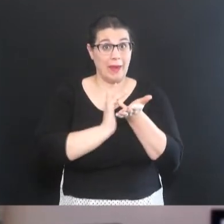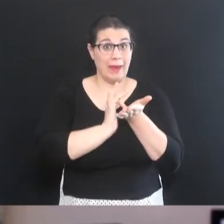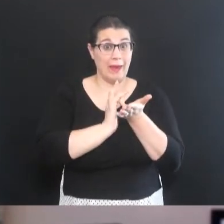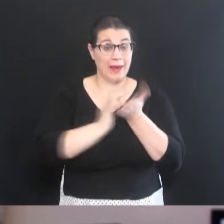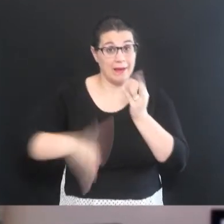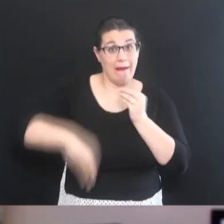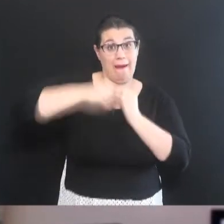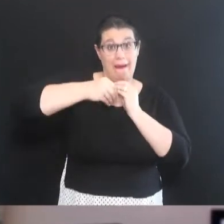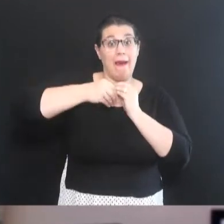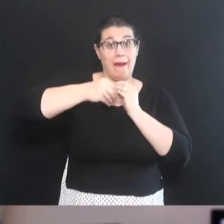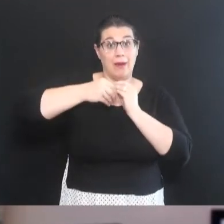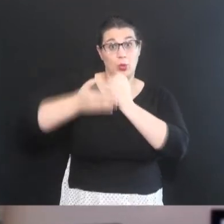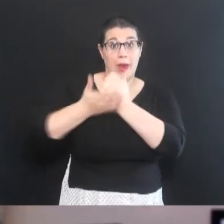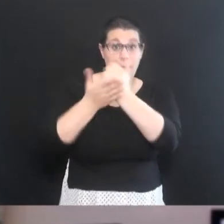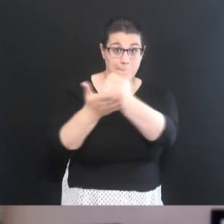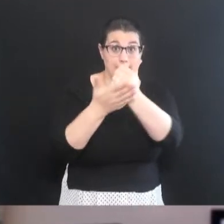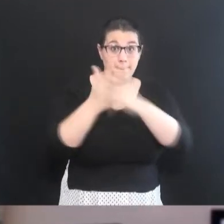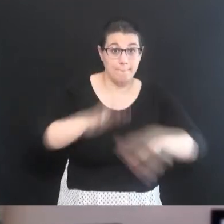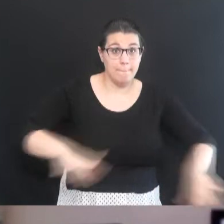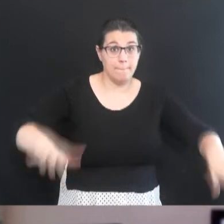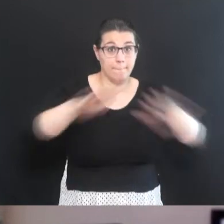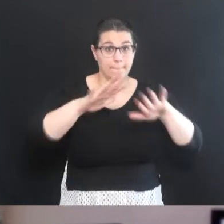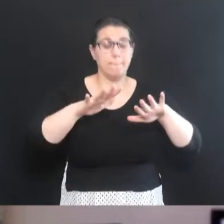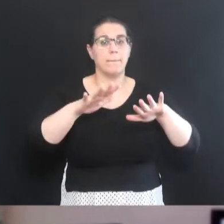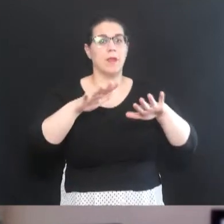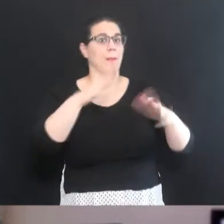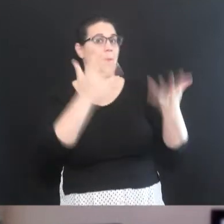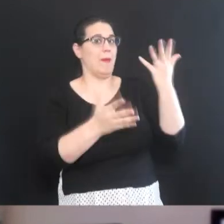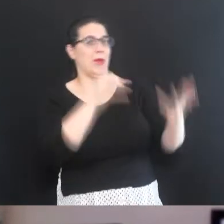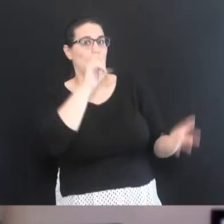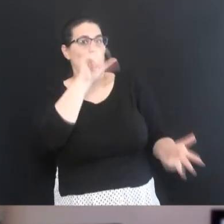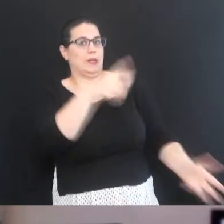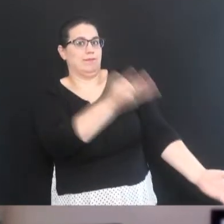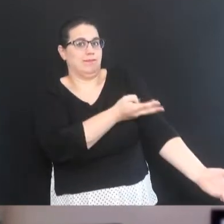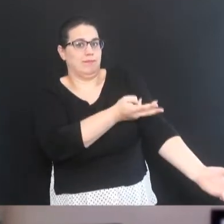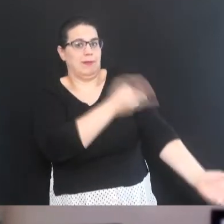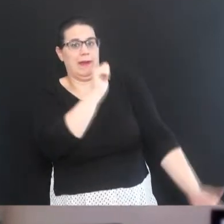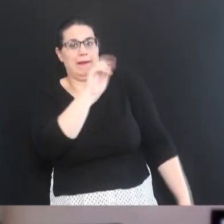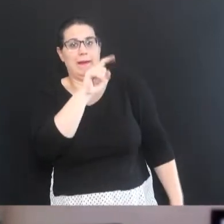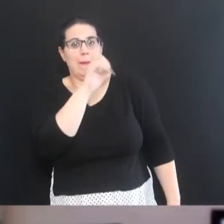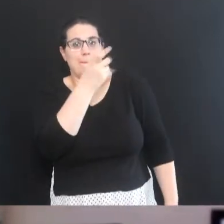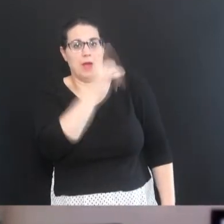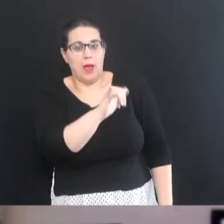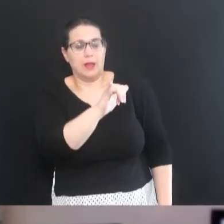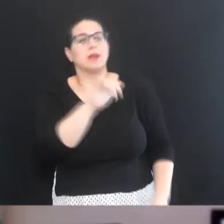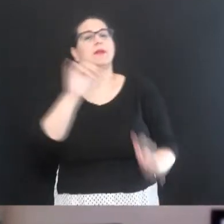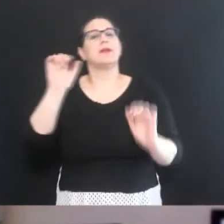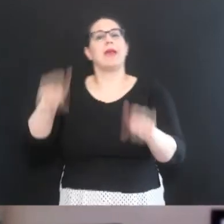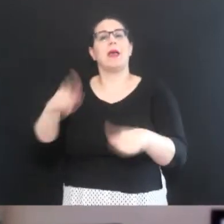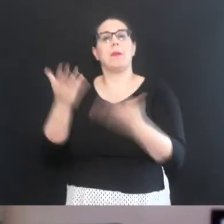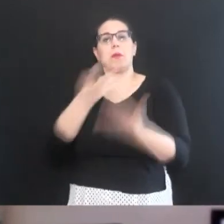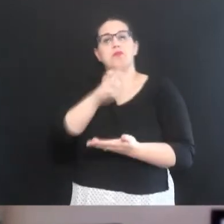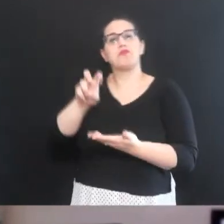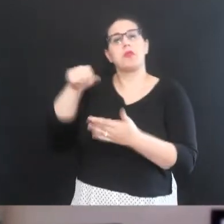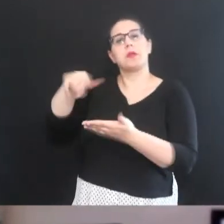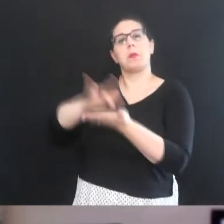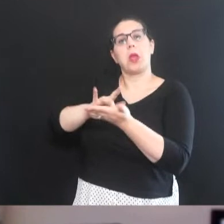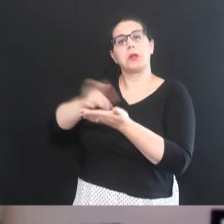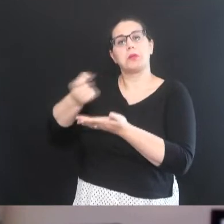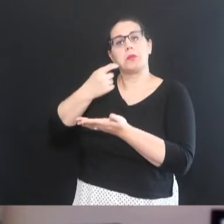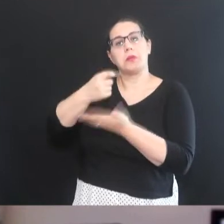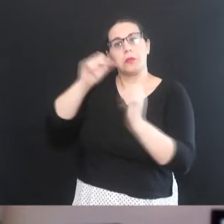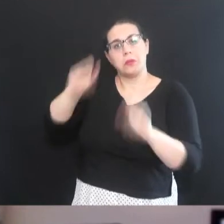belt, and this might be able to augment the use of the monoclonal antibodies in people at risk. In addition, the